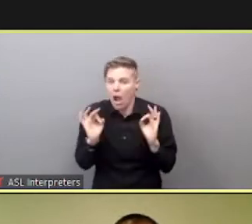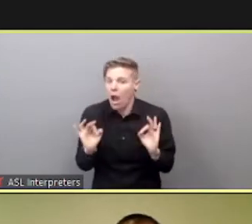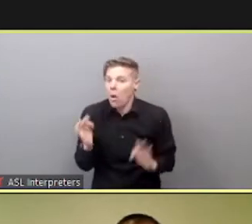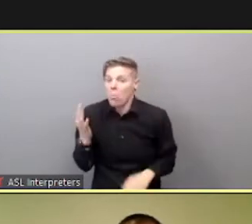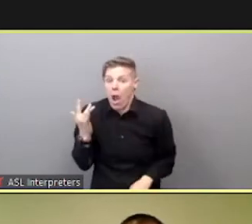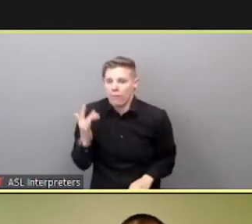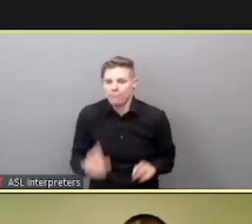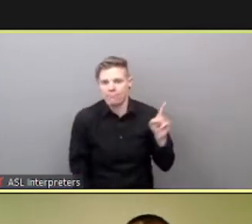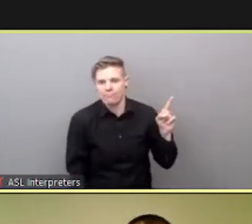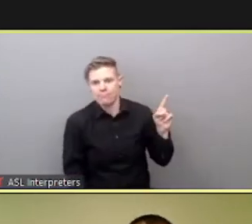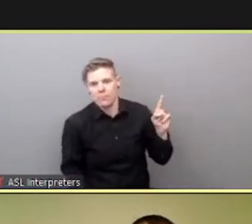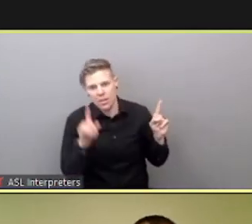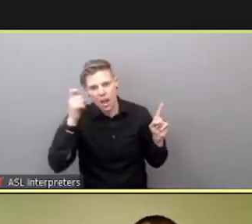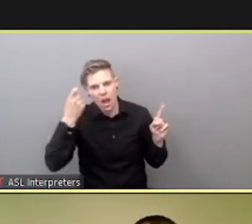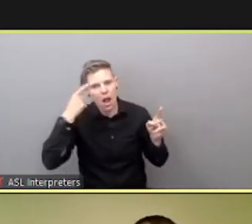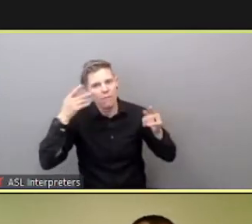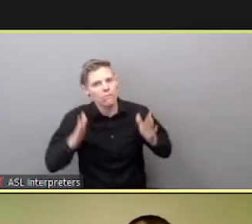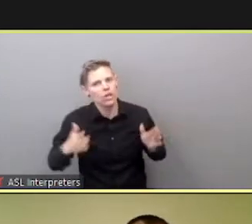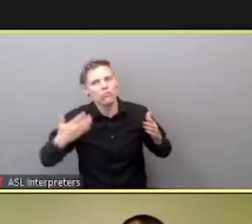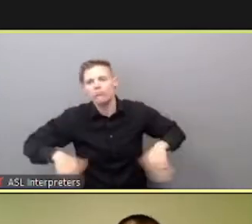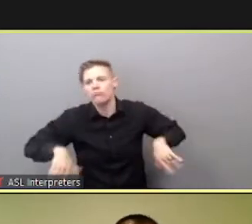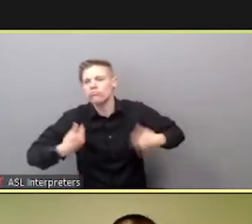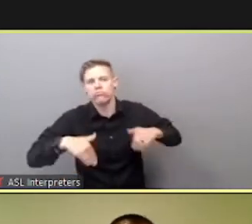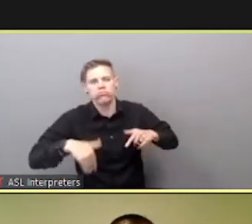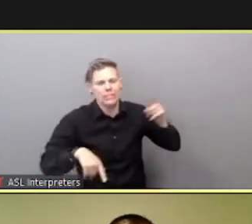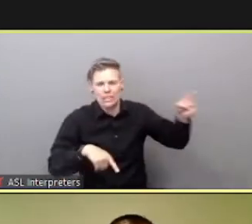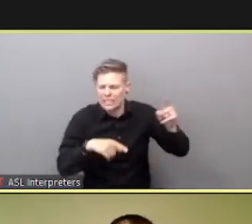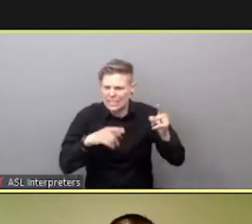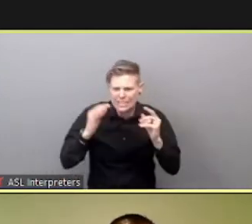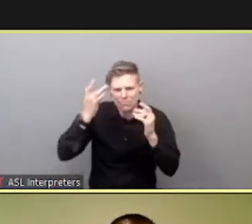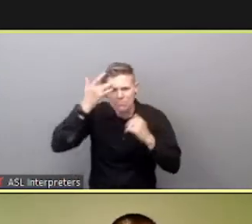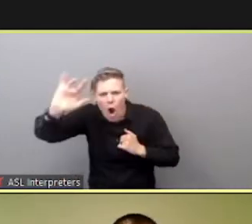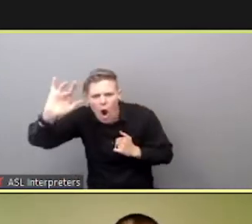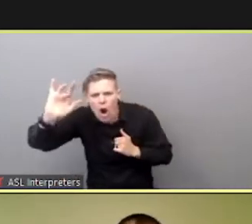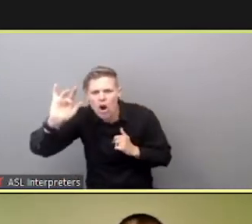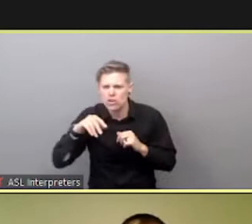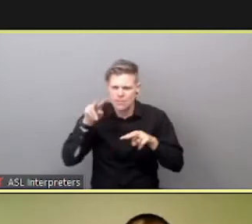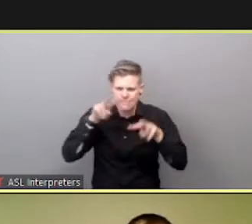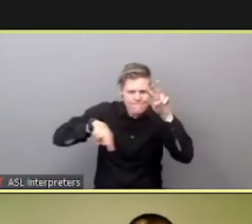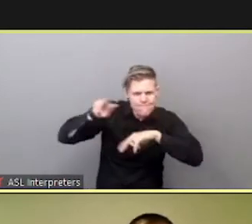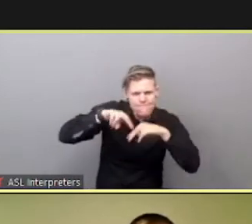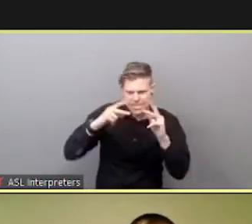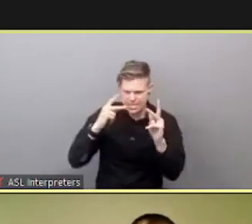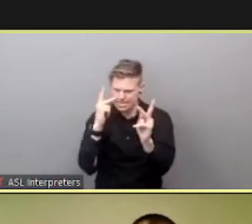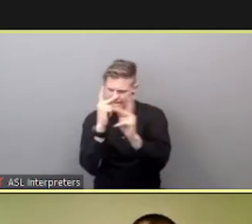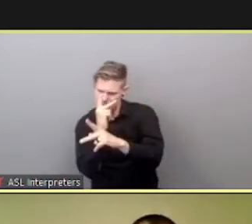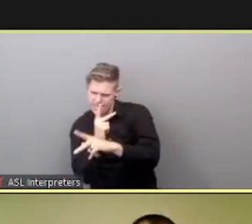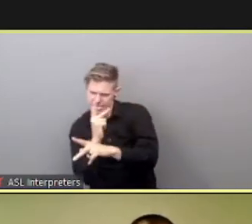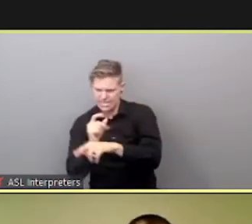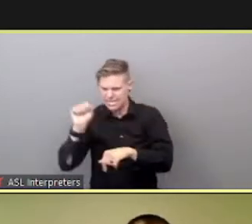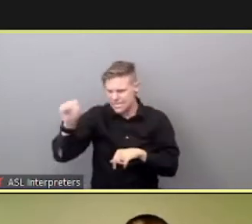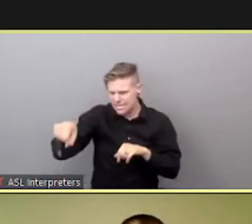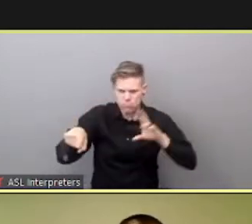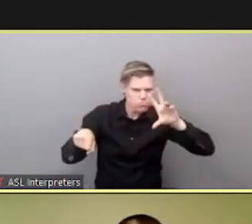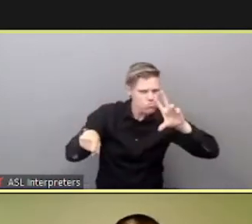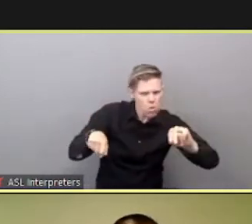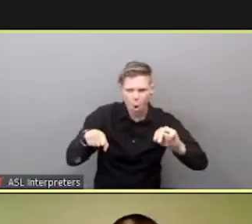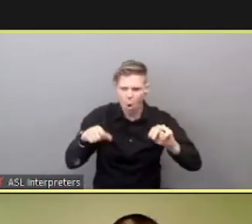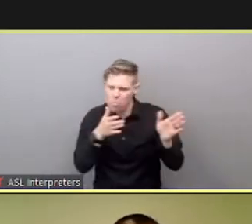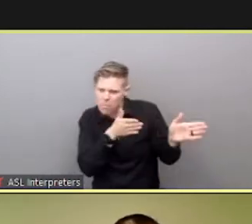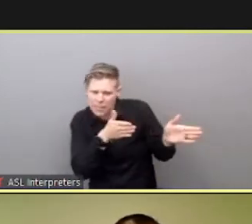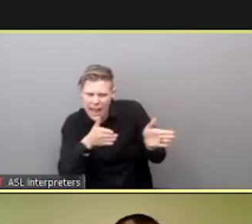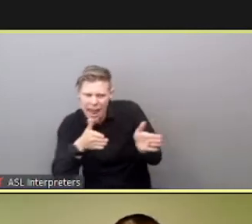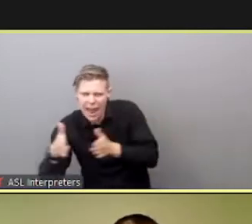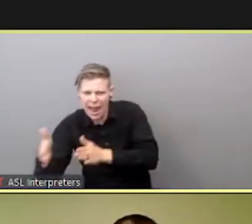that what we're doing also economically is also working in parallel with what we know research and from a public